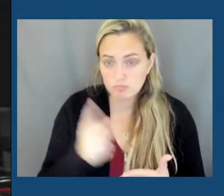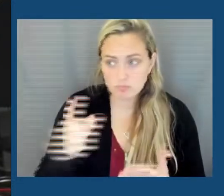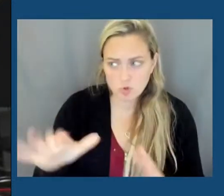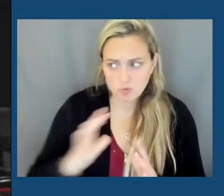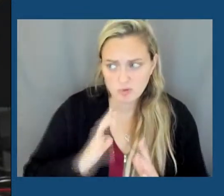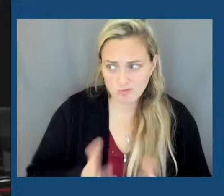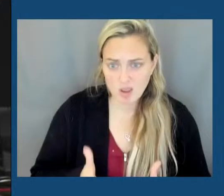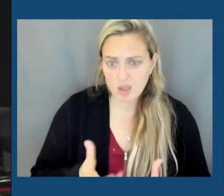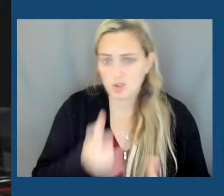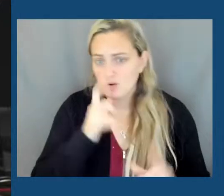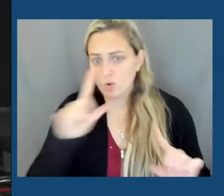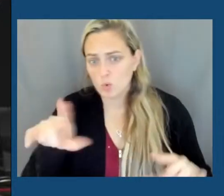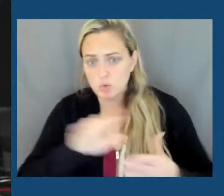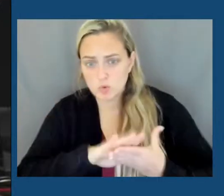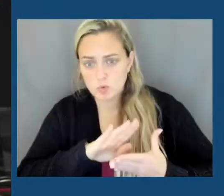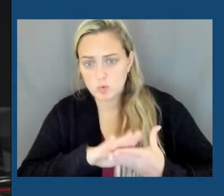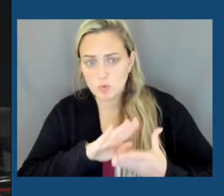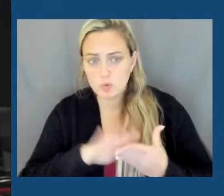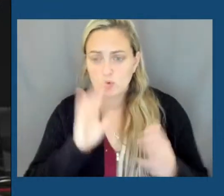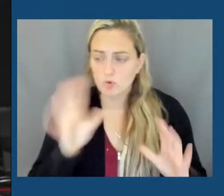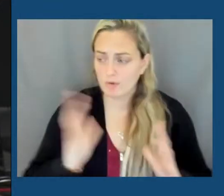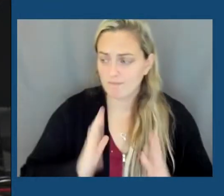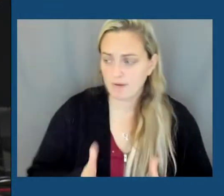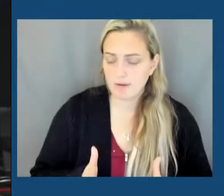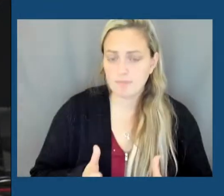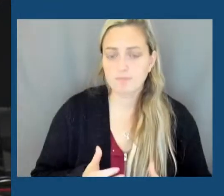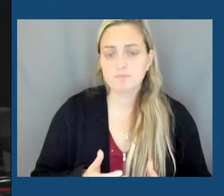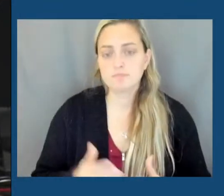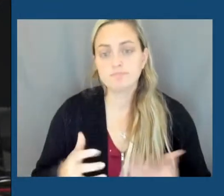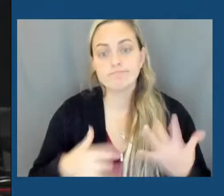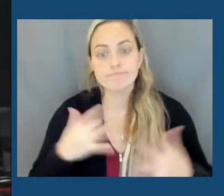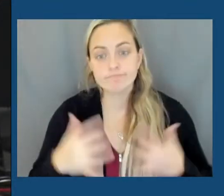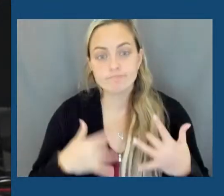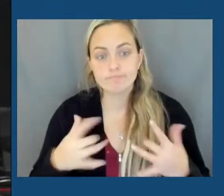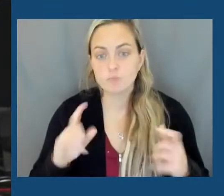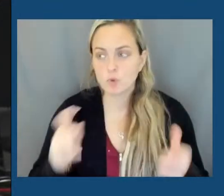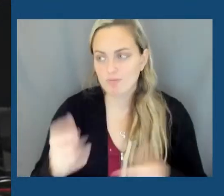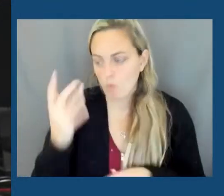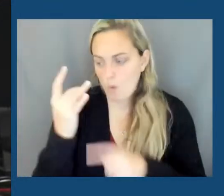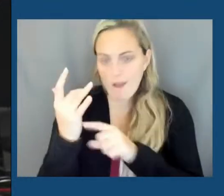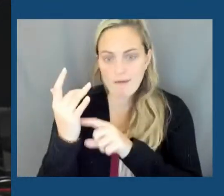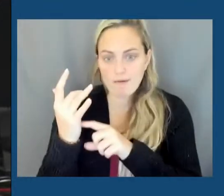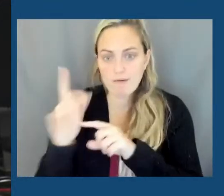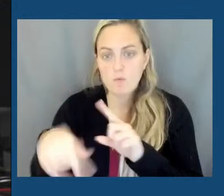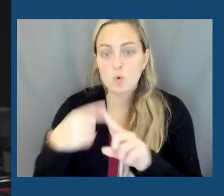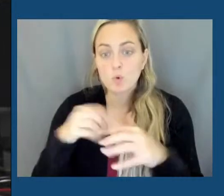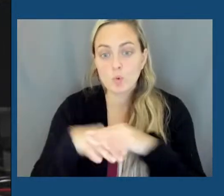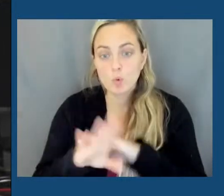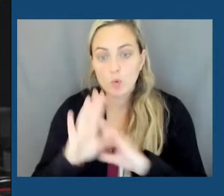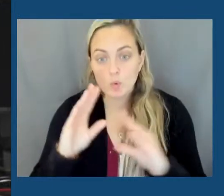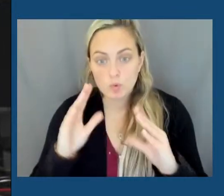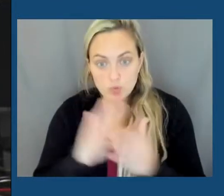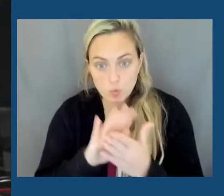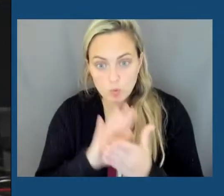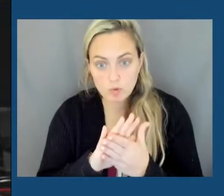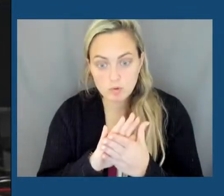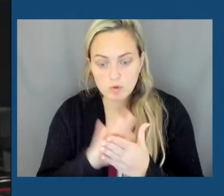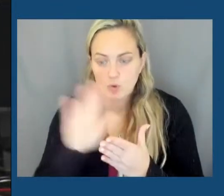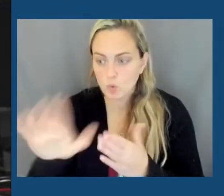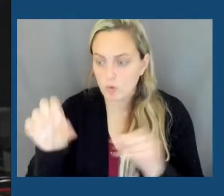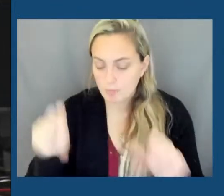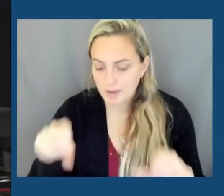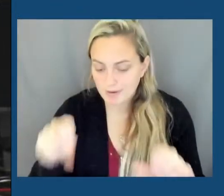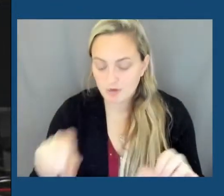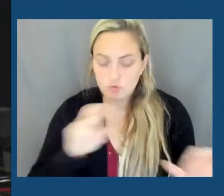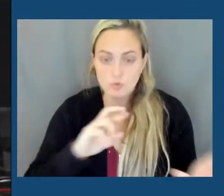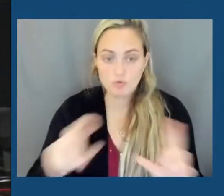not going to school, and they're doing okay. I'm excited to give them a why of when you go to school now, you're potentially getting ready